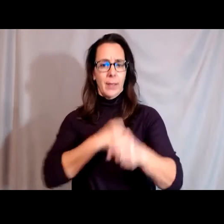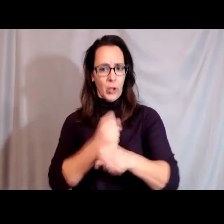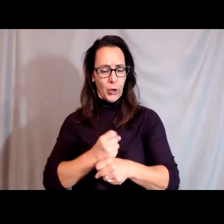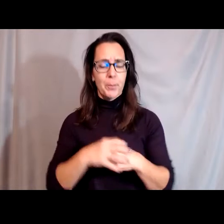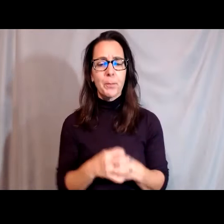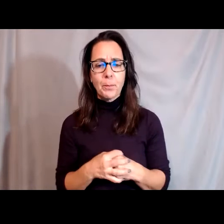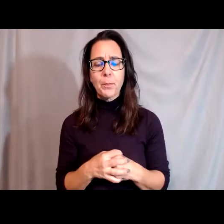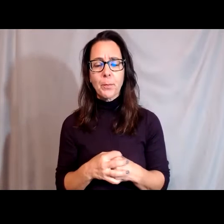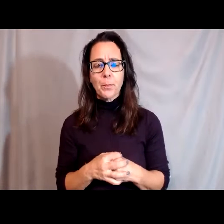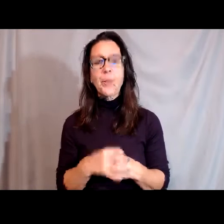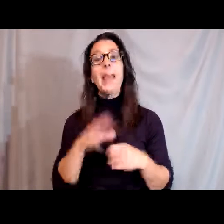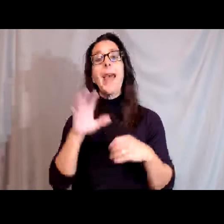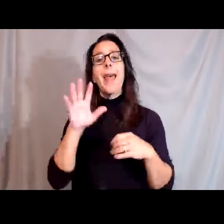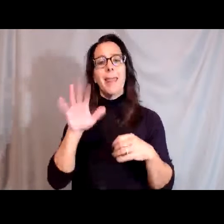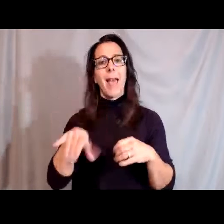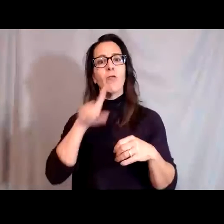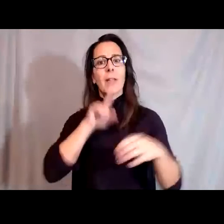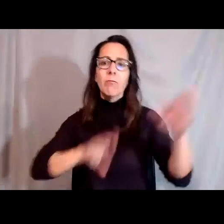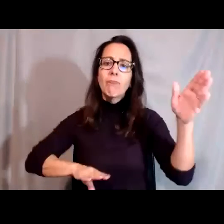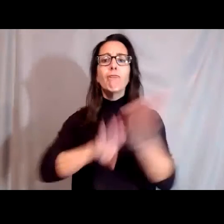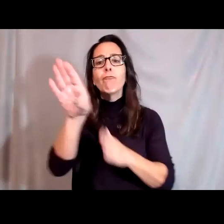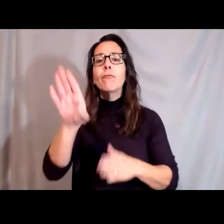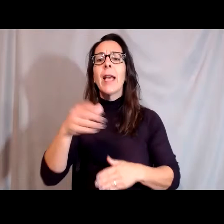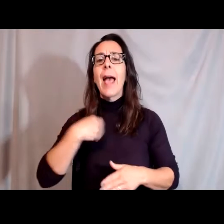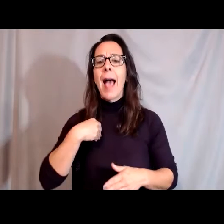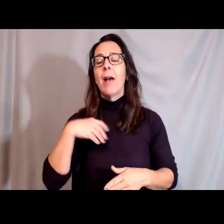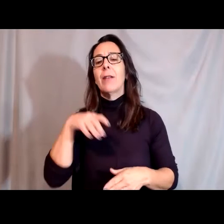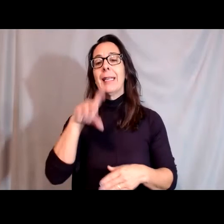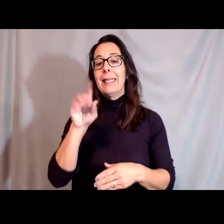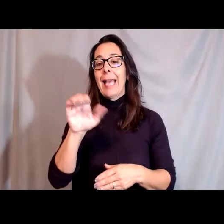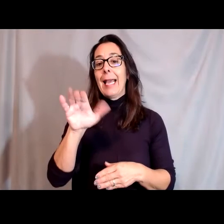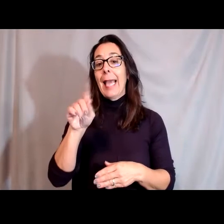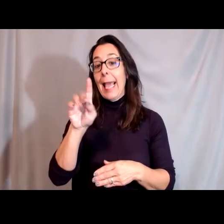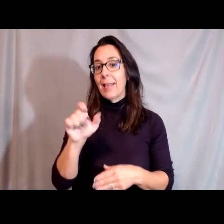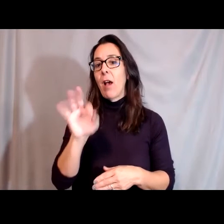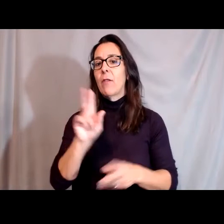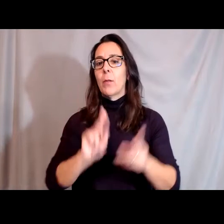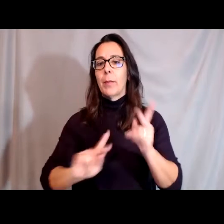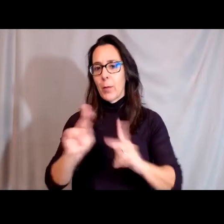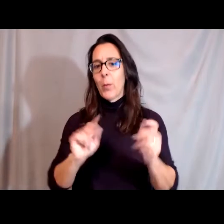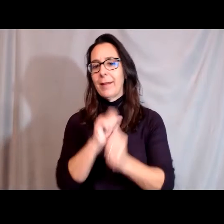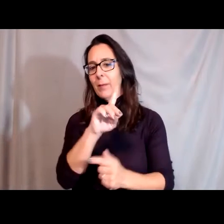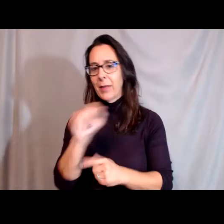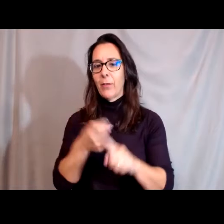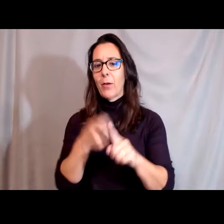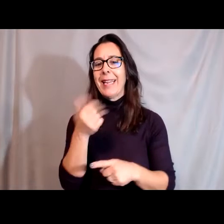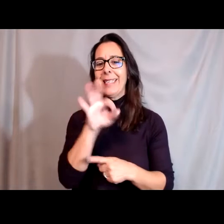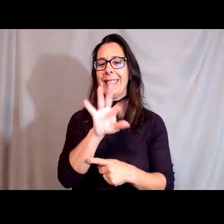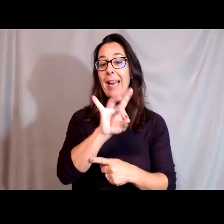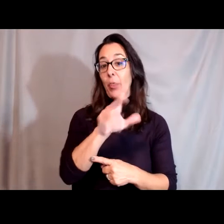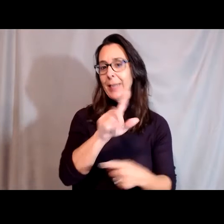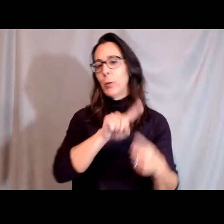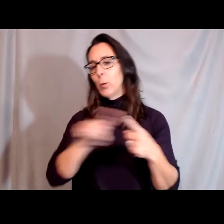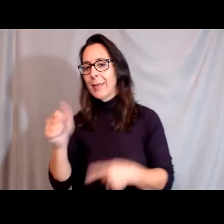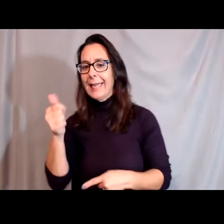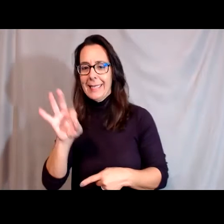sort of blossomed from there. We had the decade of persons with disabilities from 1983 to 1992. And since